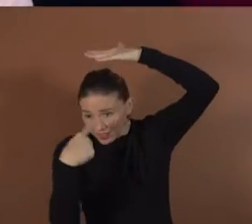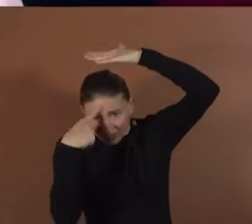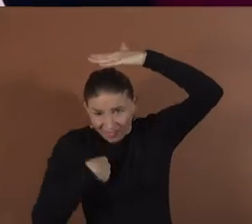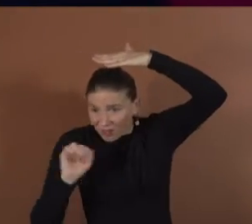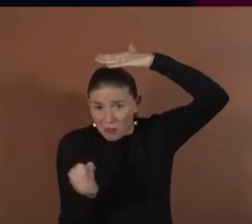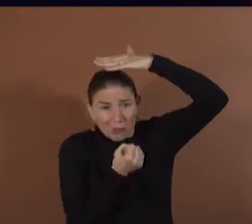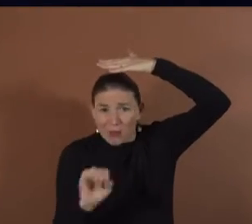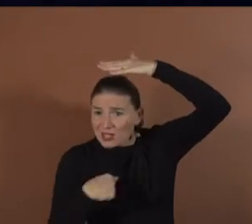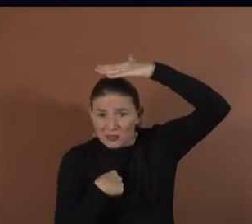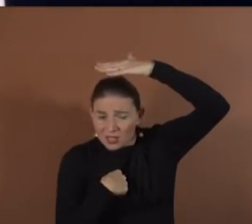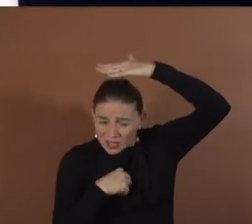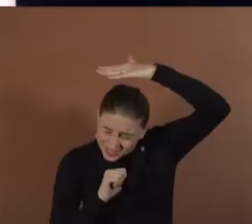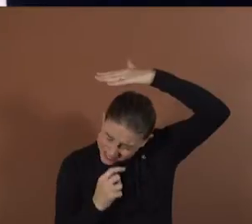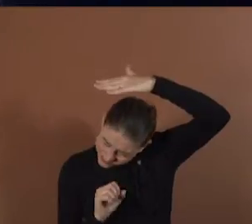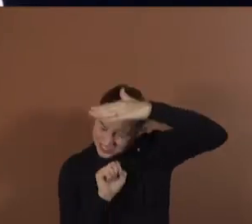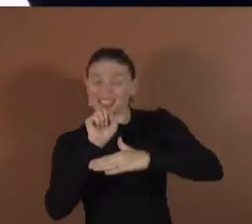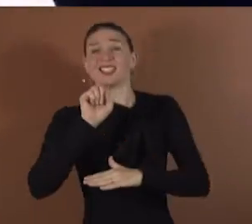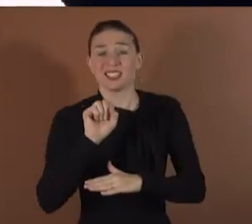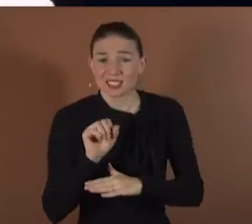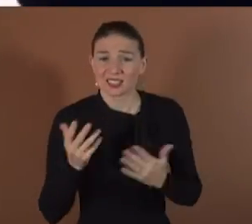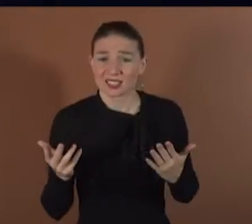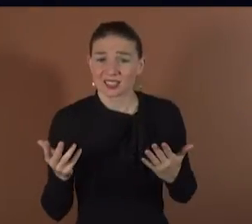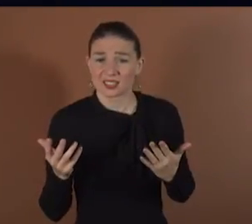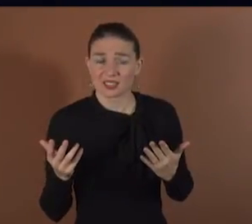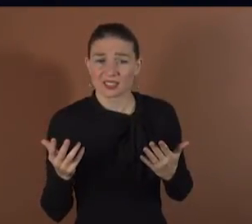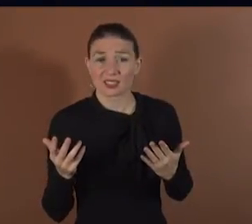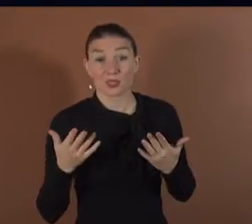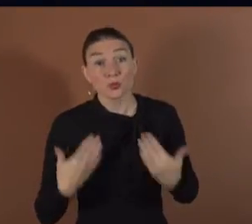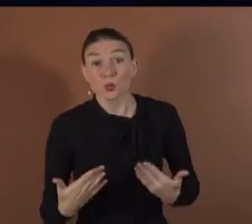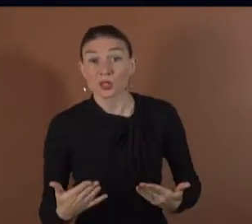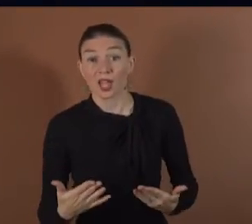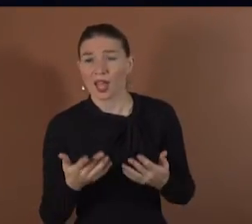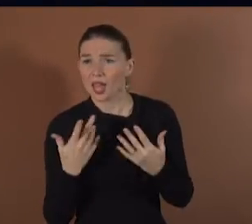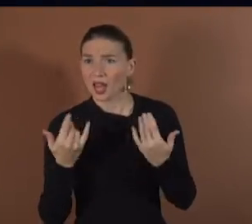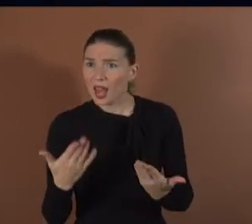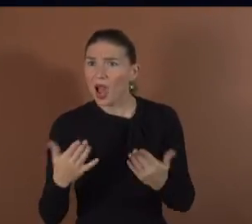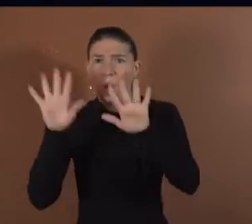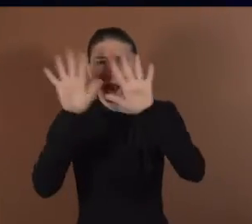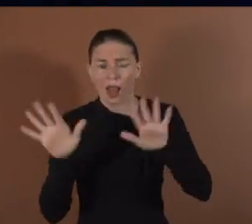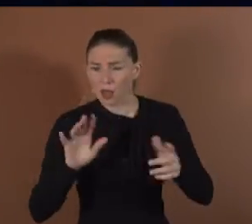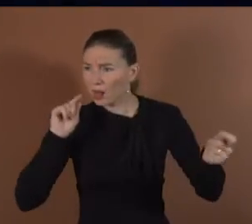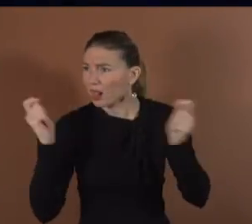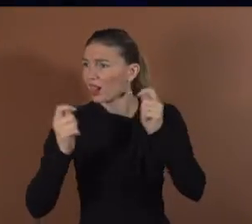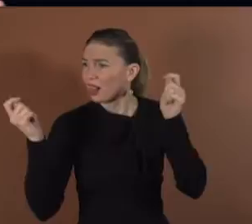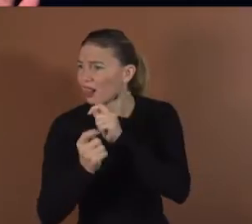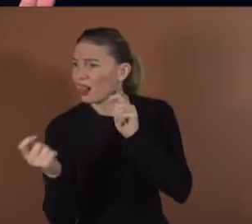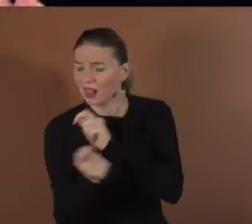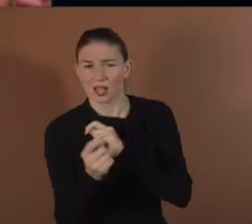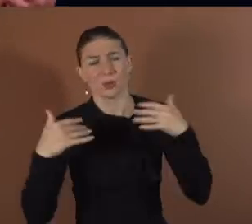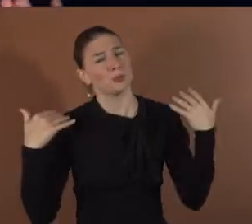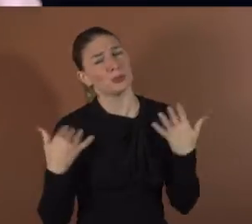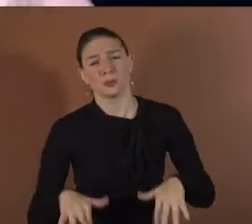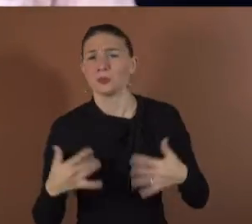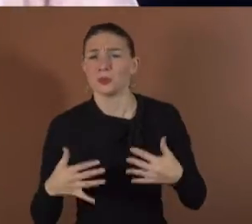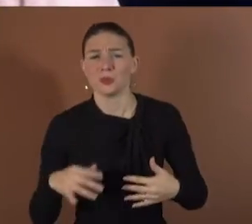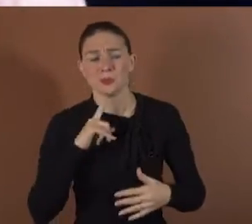the challenges that humanity faces today, especially the threat of climate change, is for us to believe that,